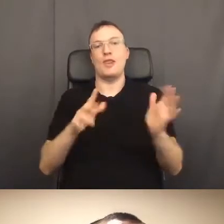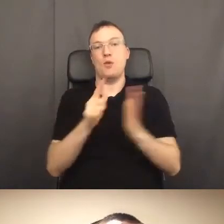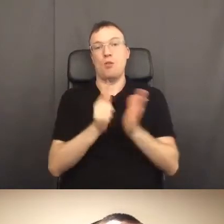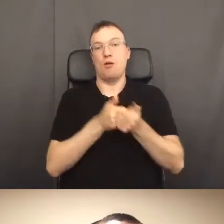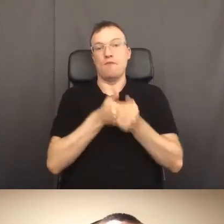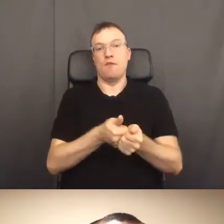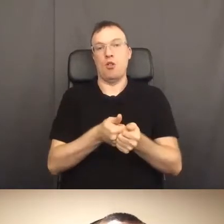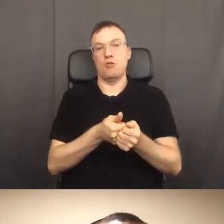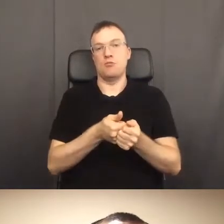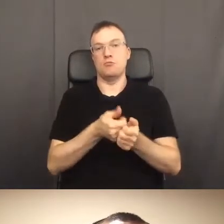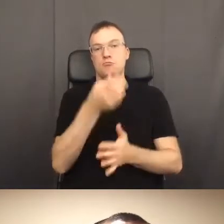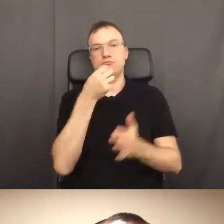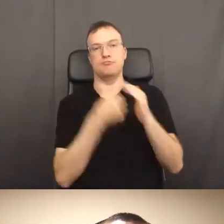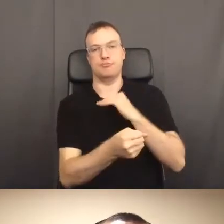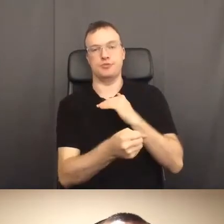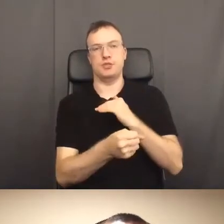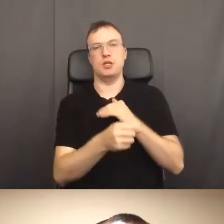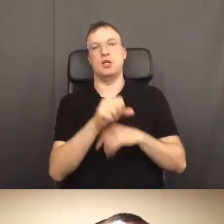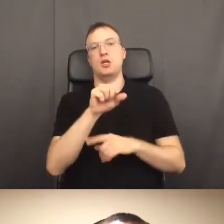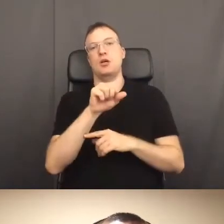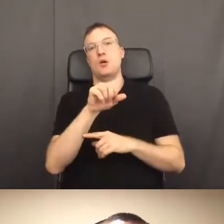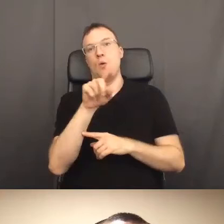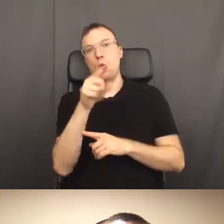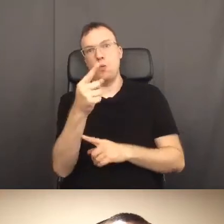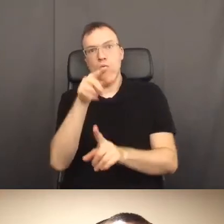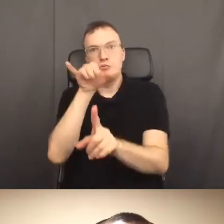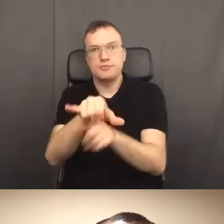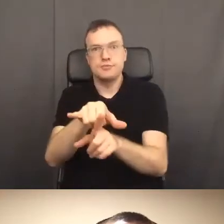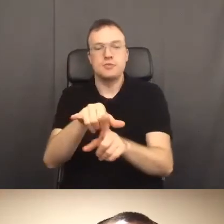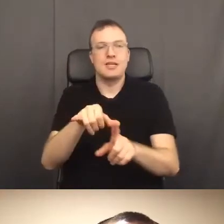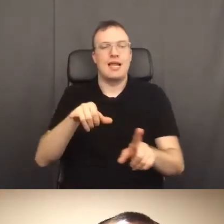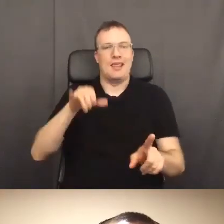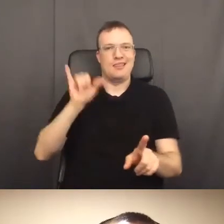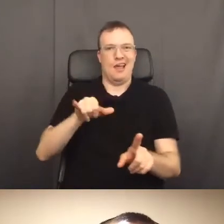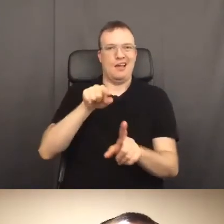then they were put in the solitary confinement. So there's a lot of